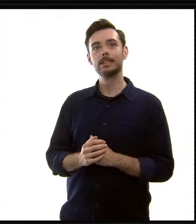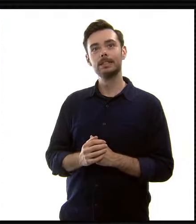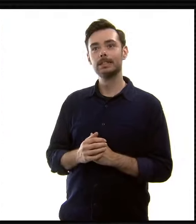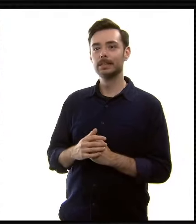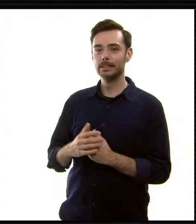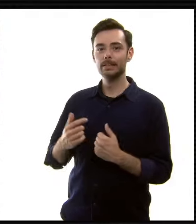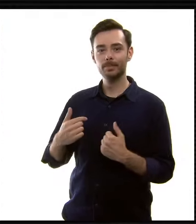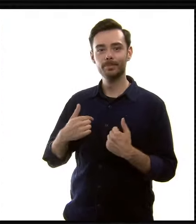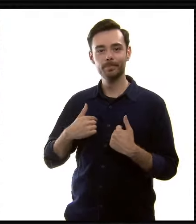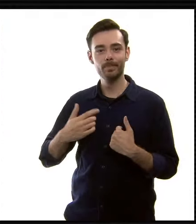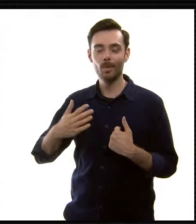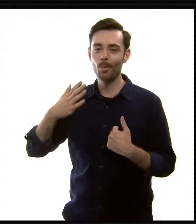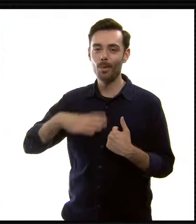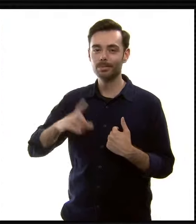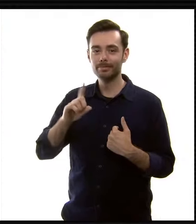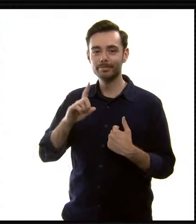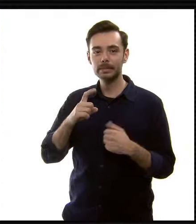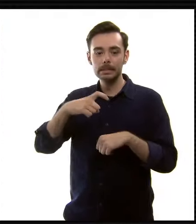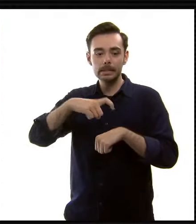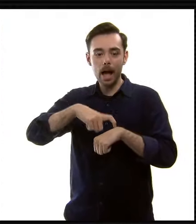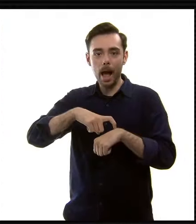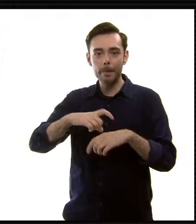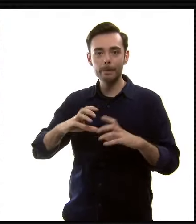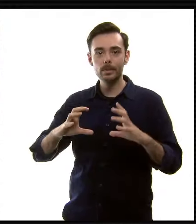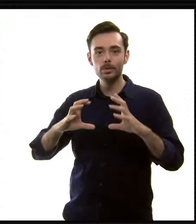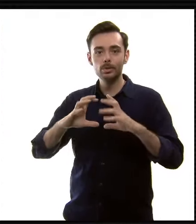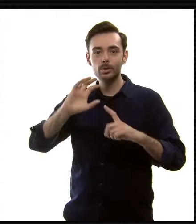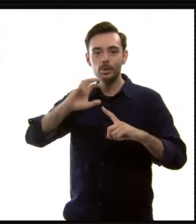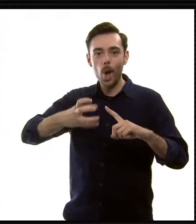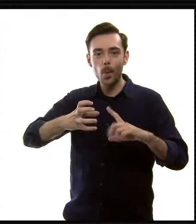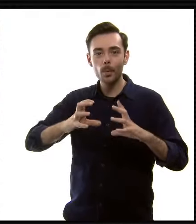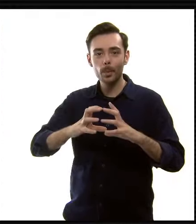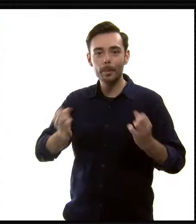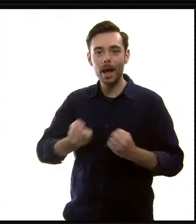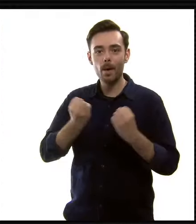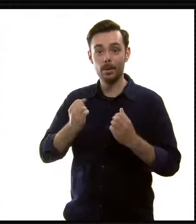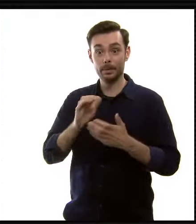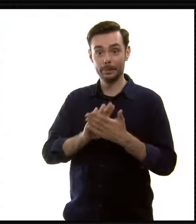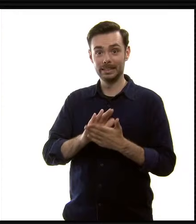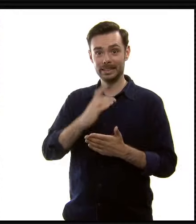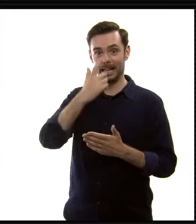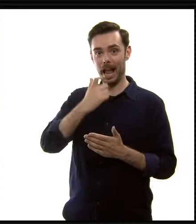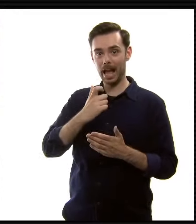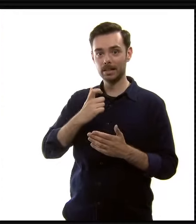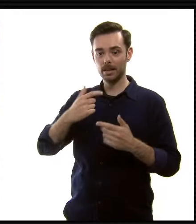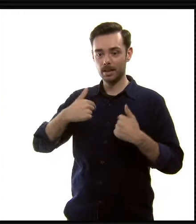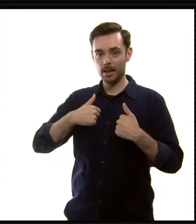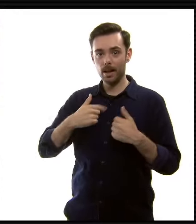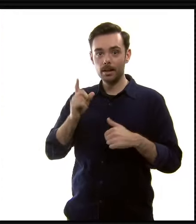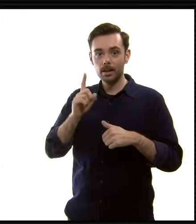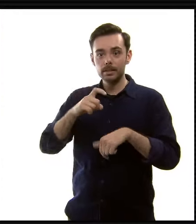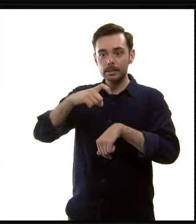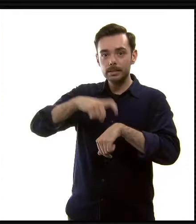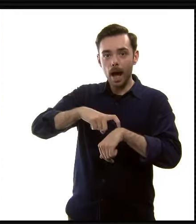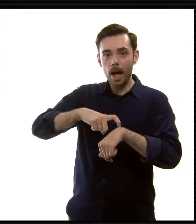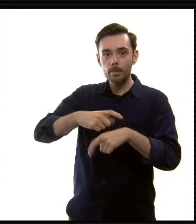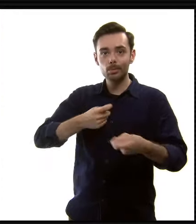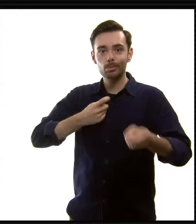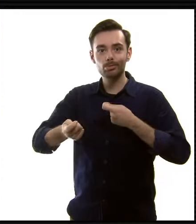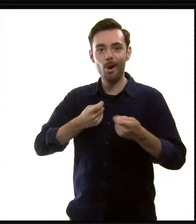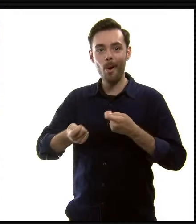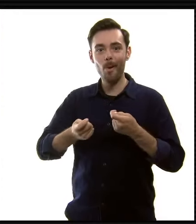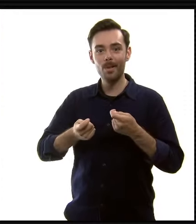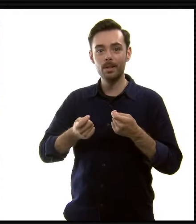of the Time Stone, because if I had that, I could create a time loop, so I'd constantly rebuild my model over and over again. I could also freeze time, so it allows me more